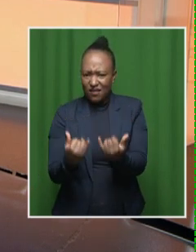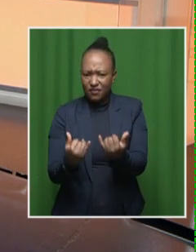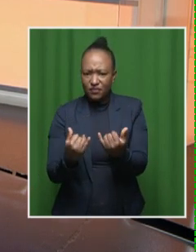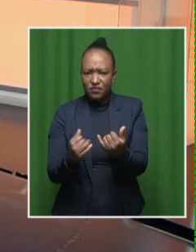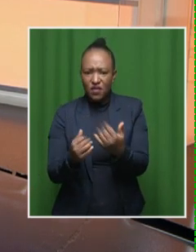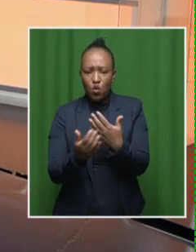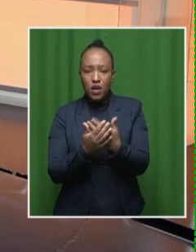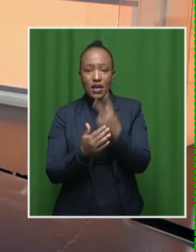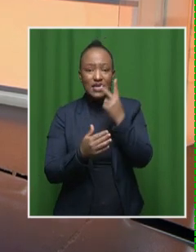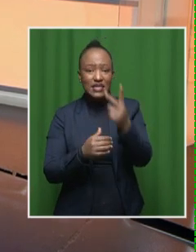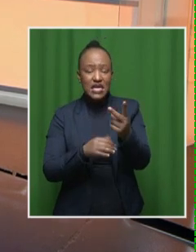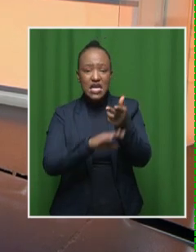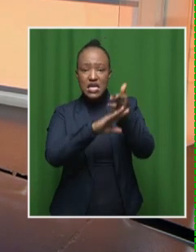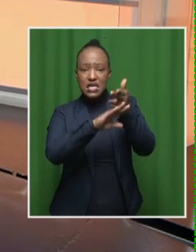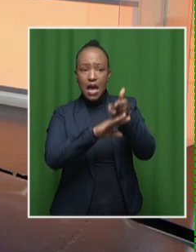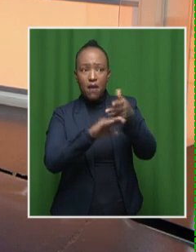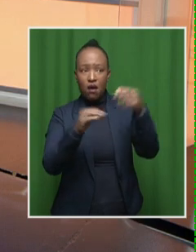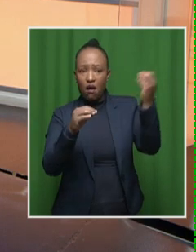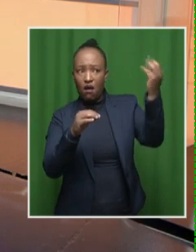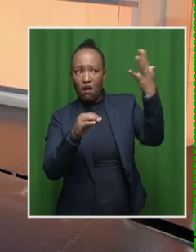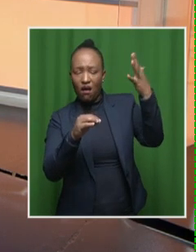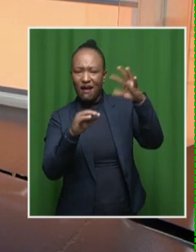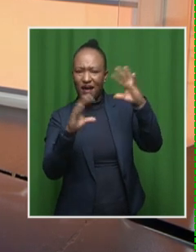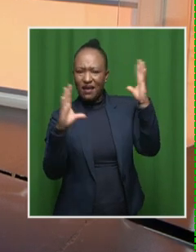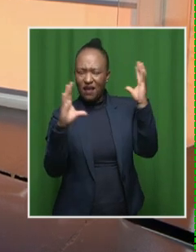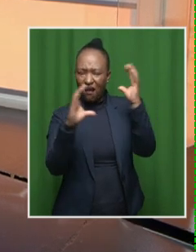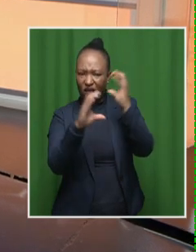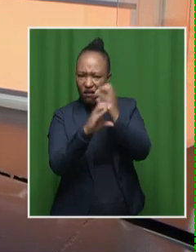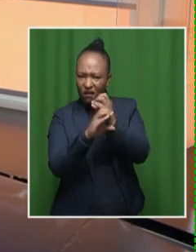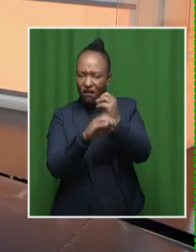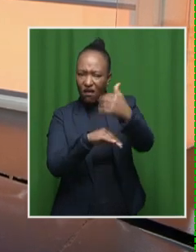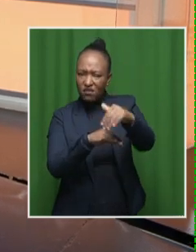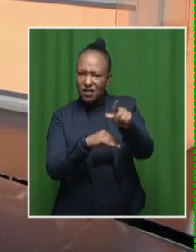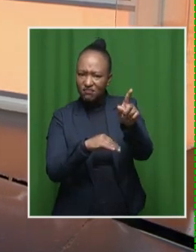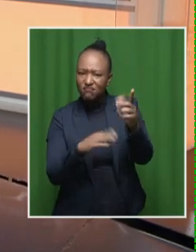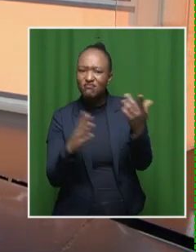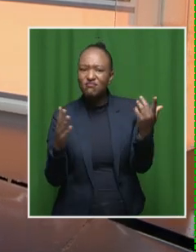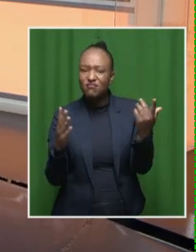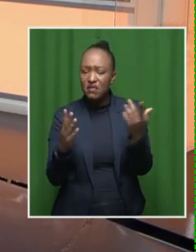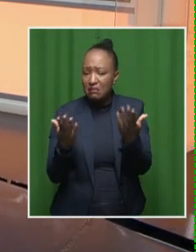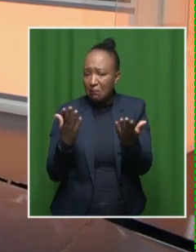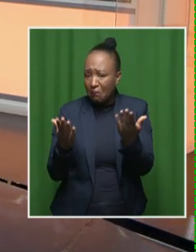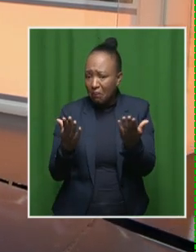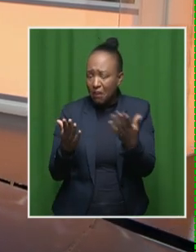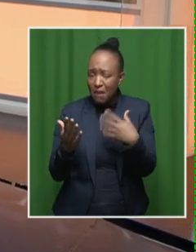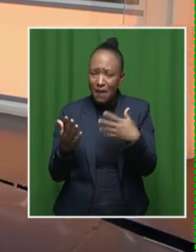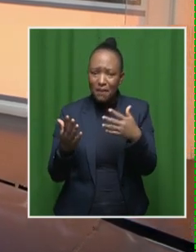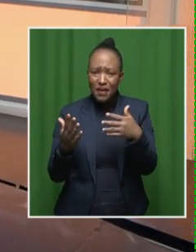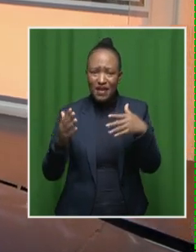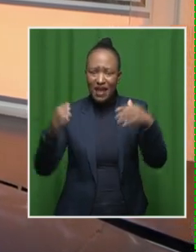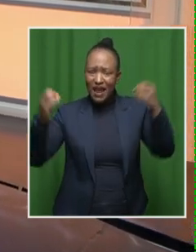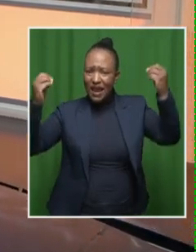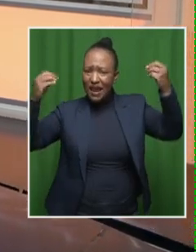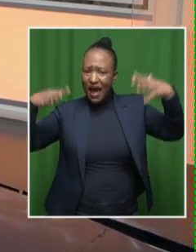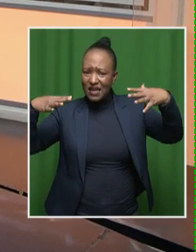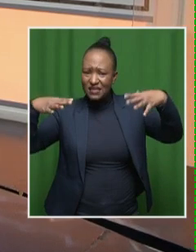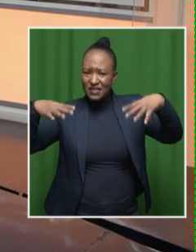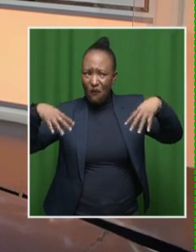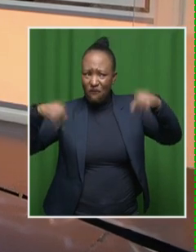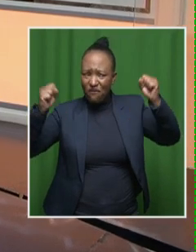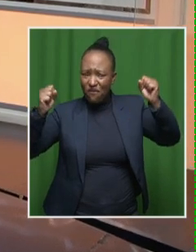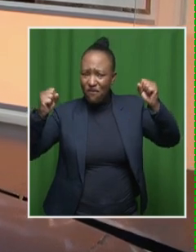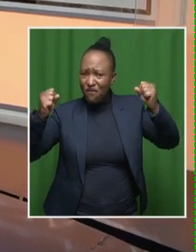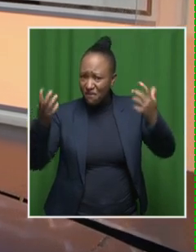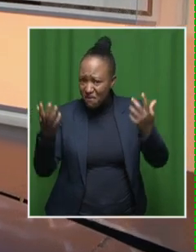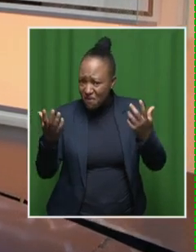what we can see on our camera. And that means, I would imagine, some lights or many lights out in Joburg this